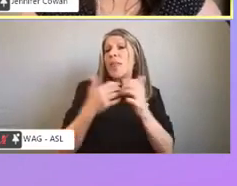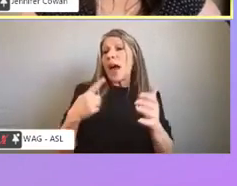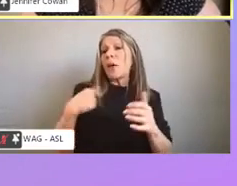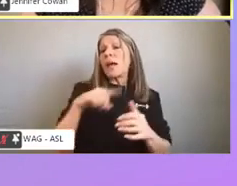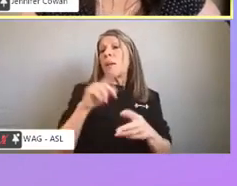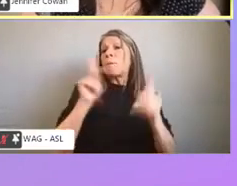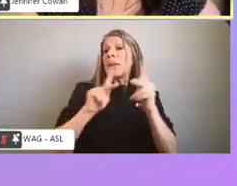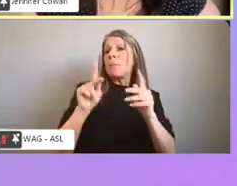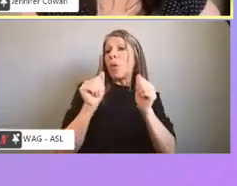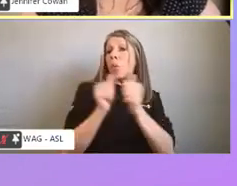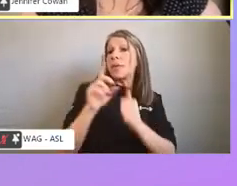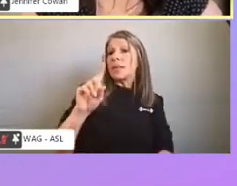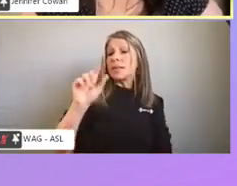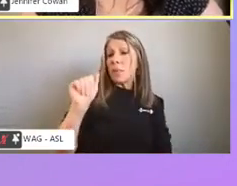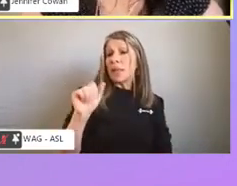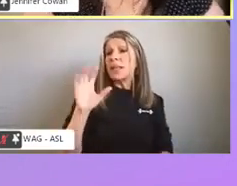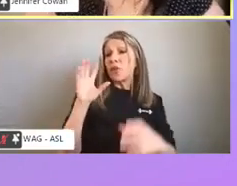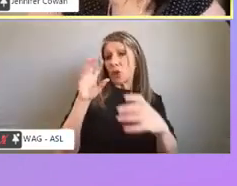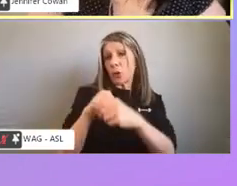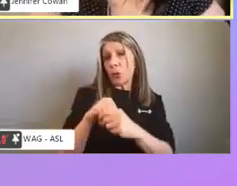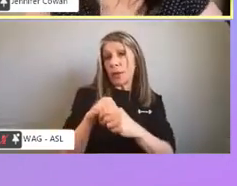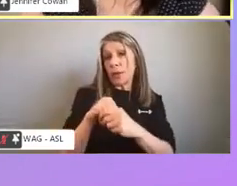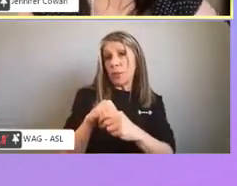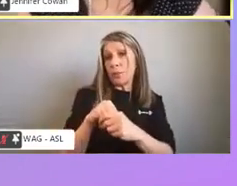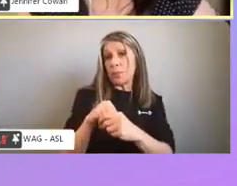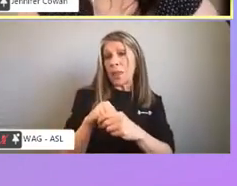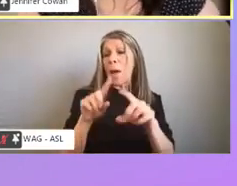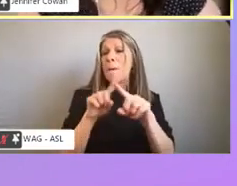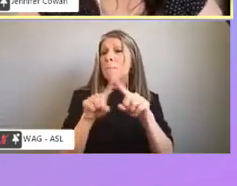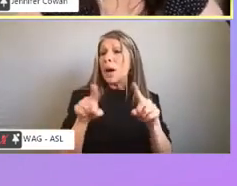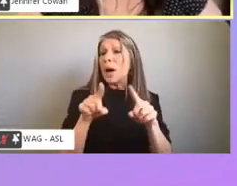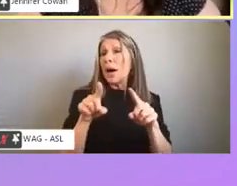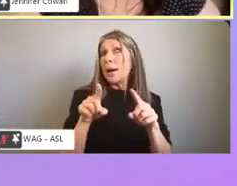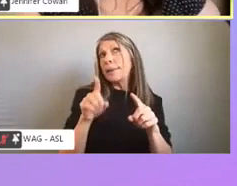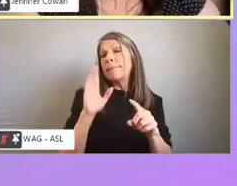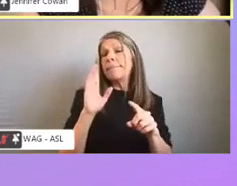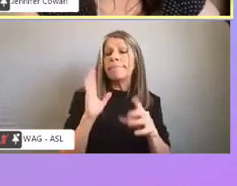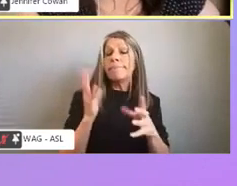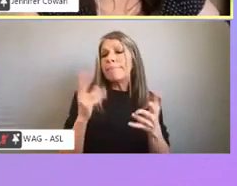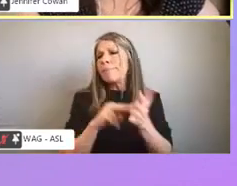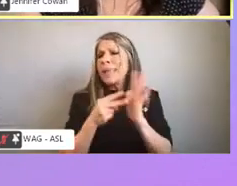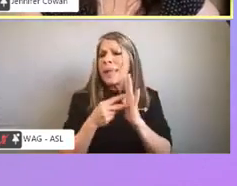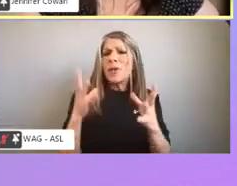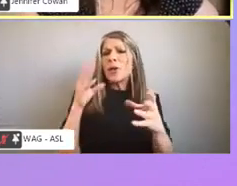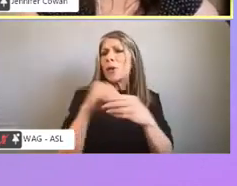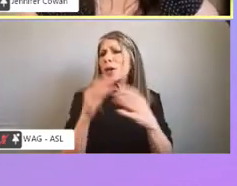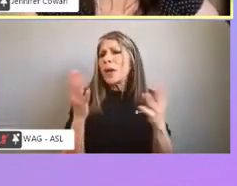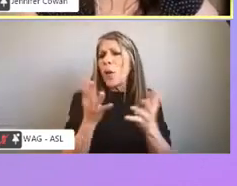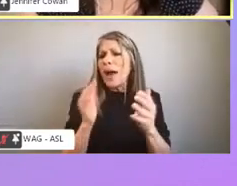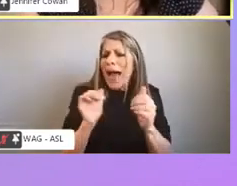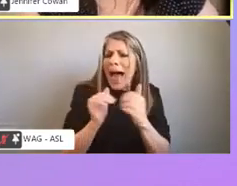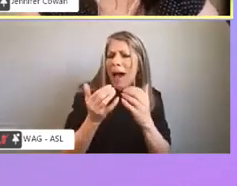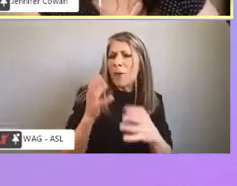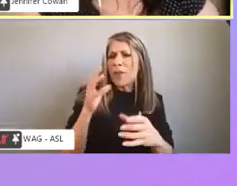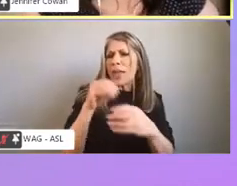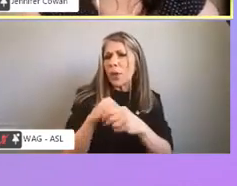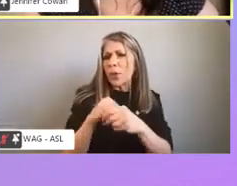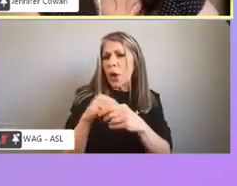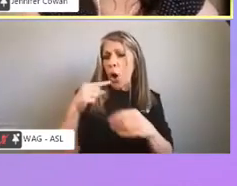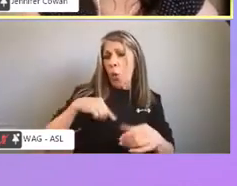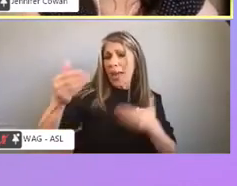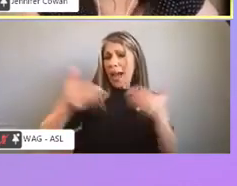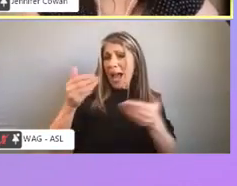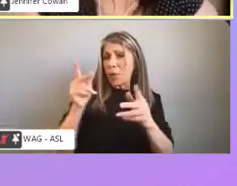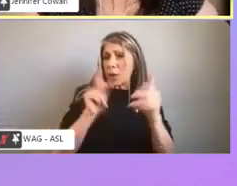with disabilities are included. But you might ask, well, what are they included in? How are they being included? Are we hiring